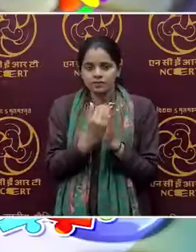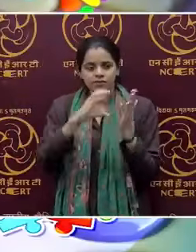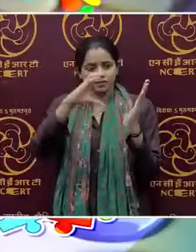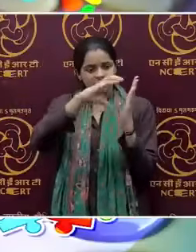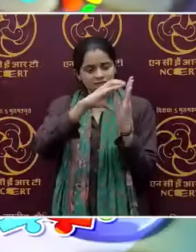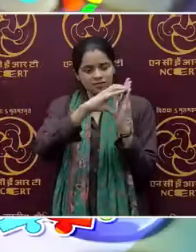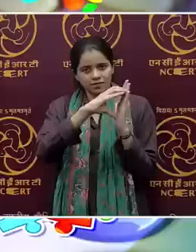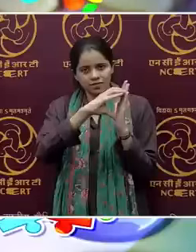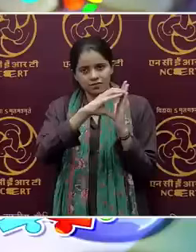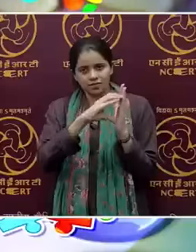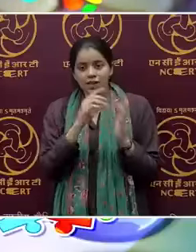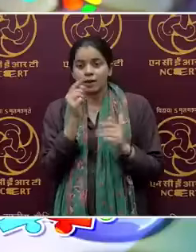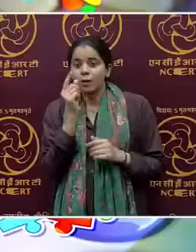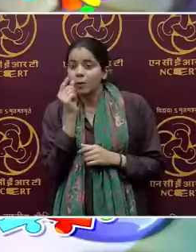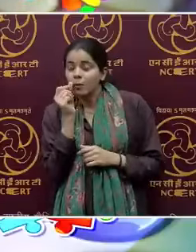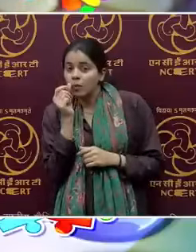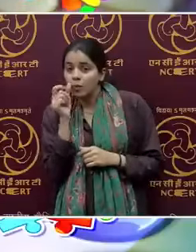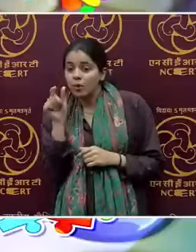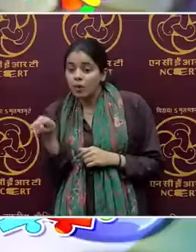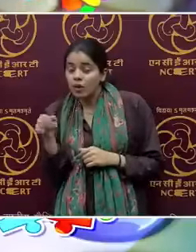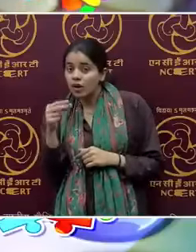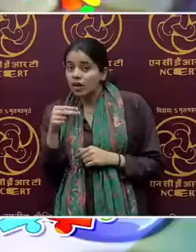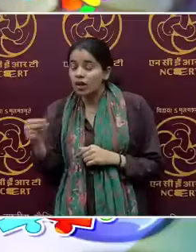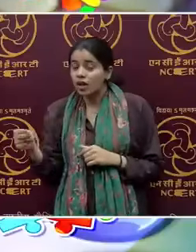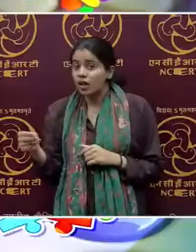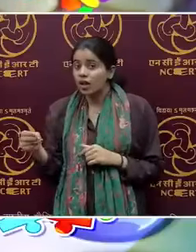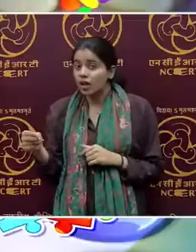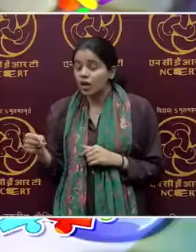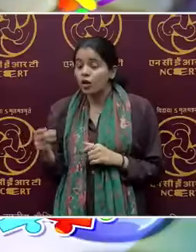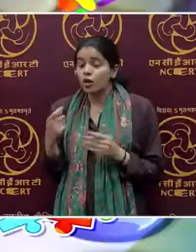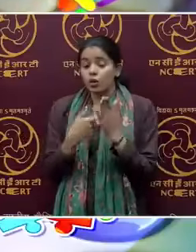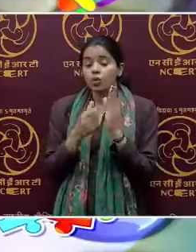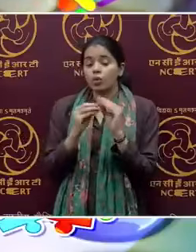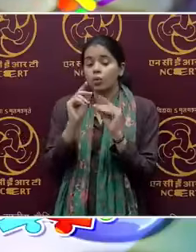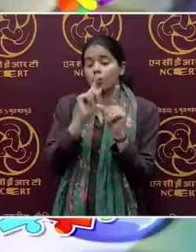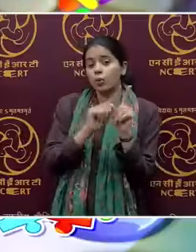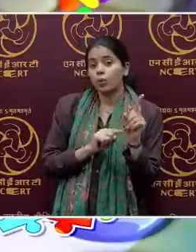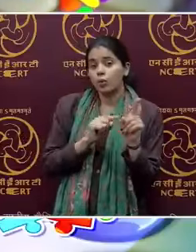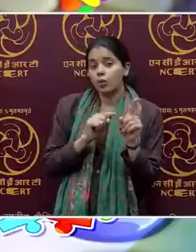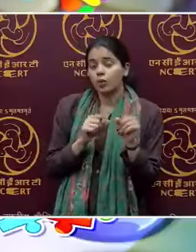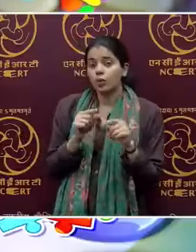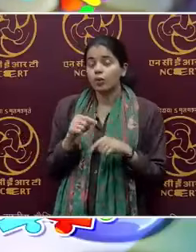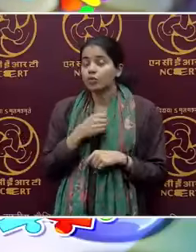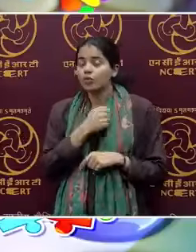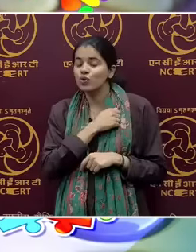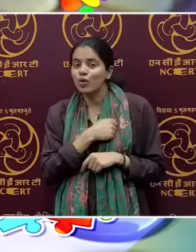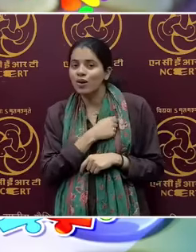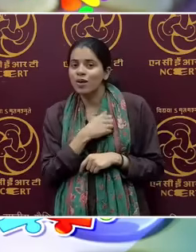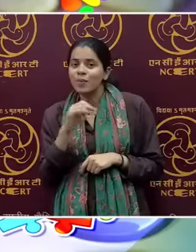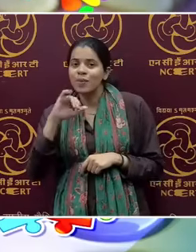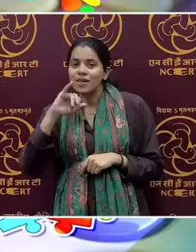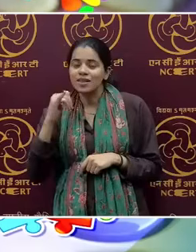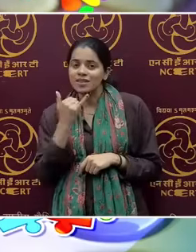like the boy is called Ruby, the girl is called Ruby, the boy is